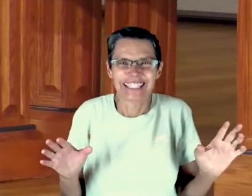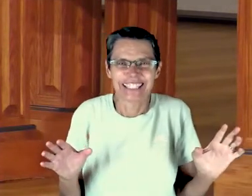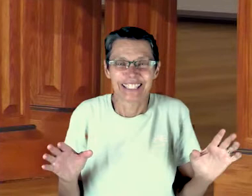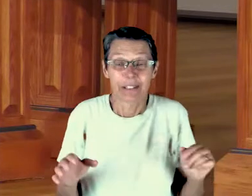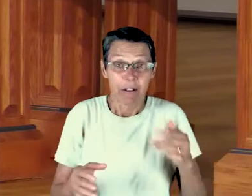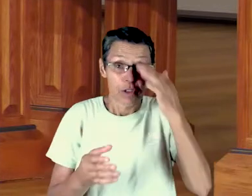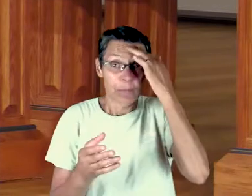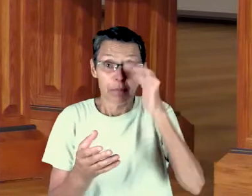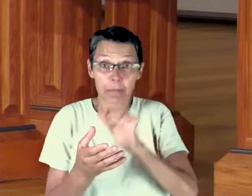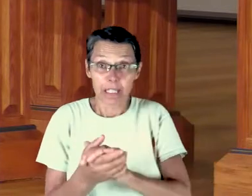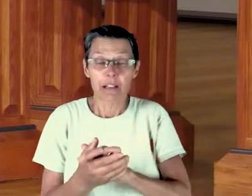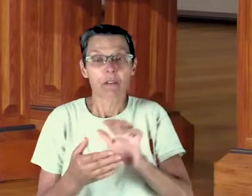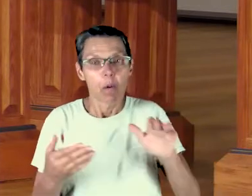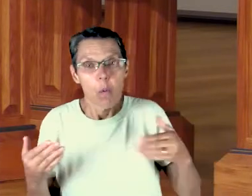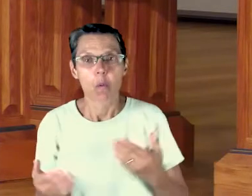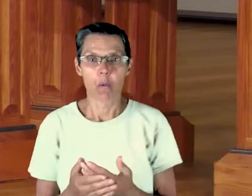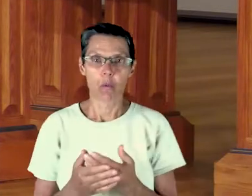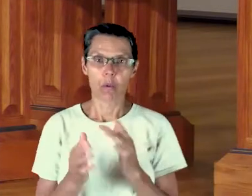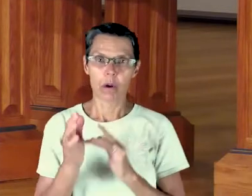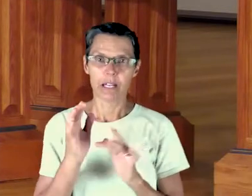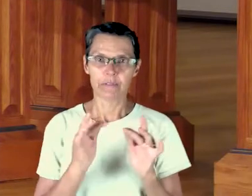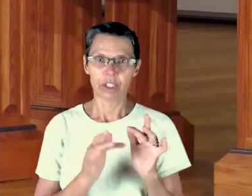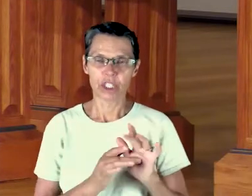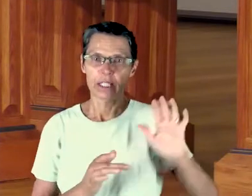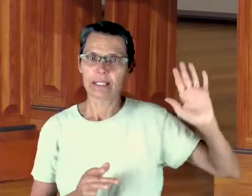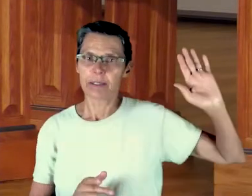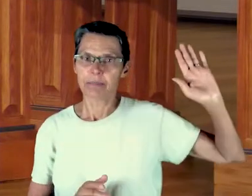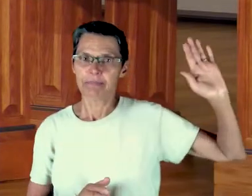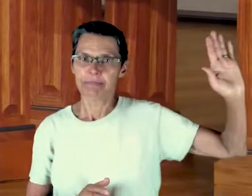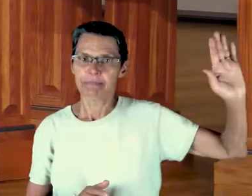in all of what he says and does.